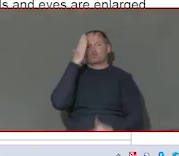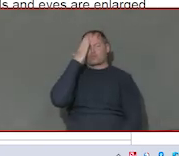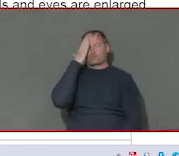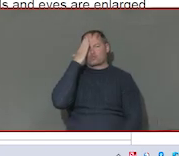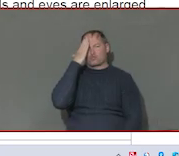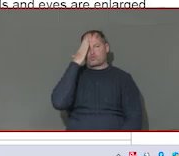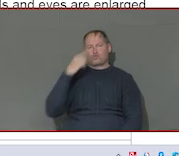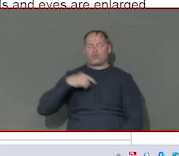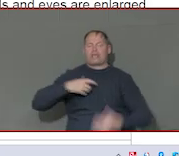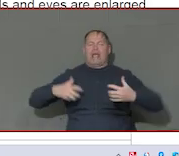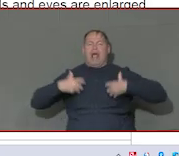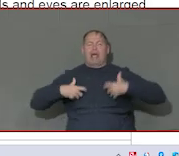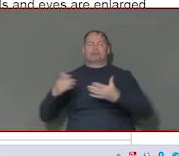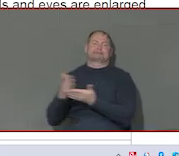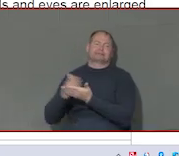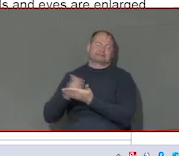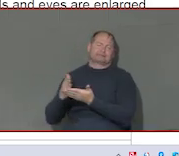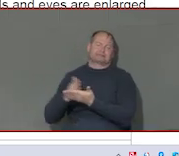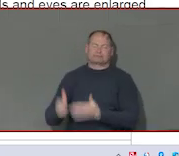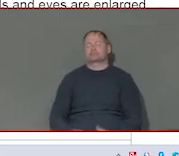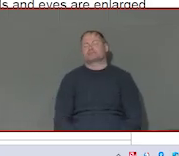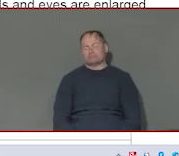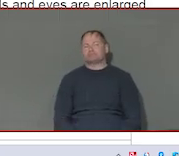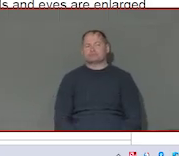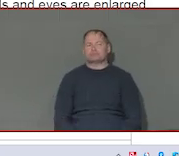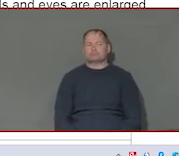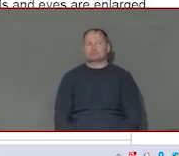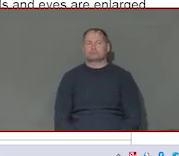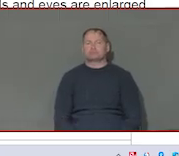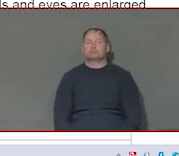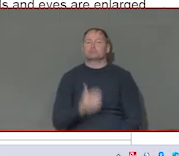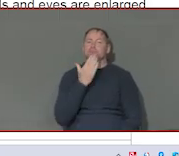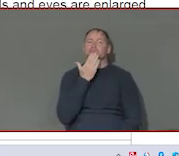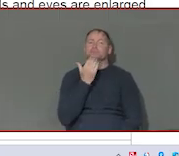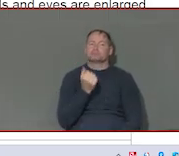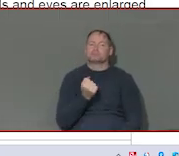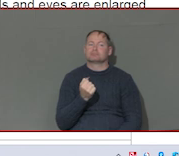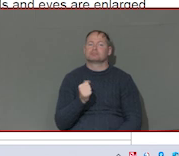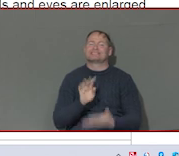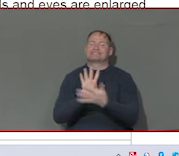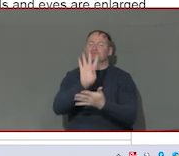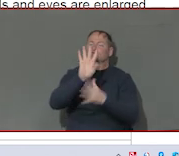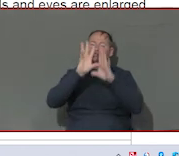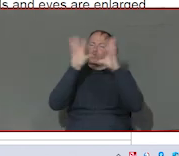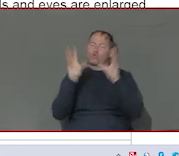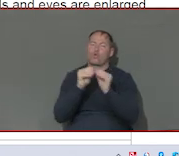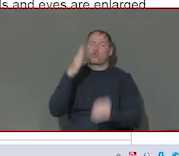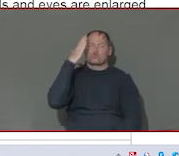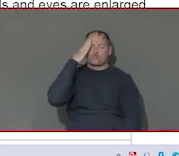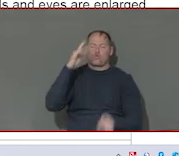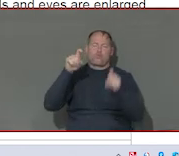with other primates. And please, ladies and gentlemen, know all 14 of them,